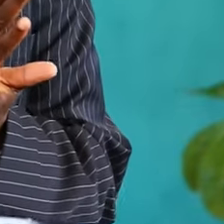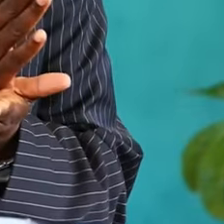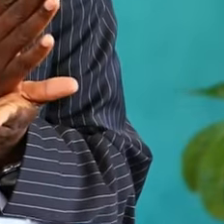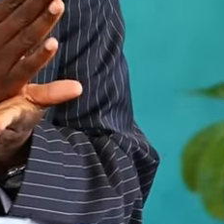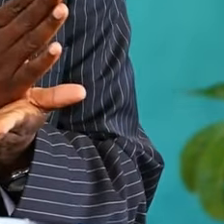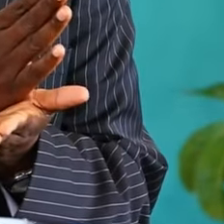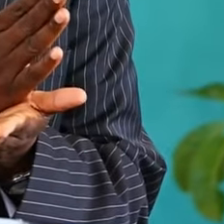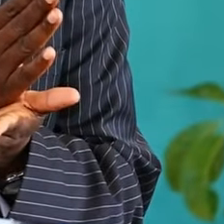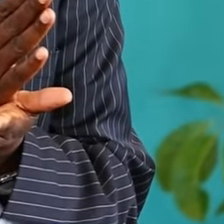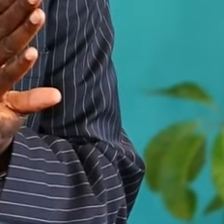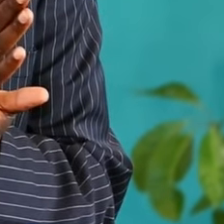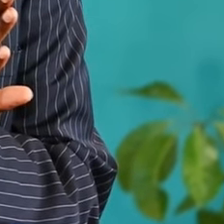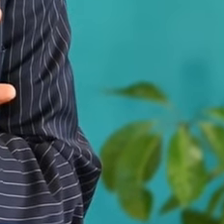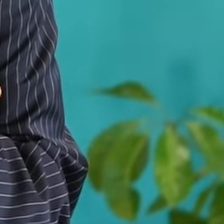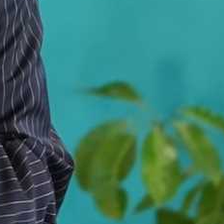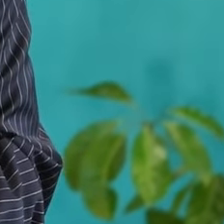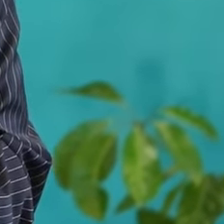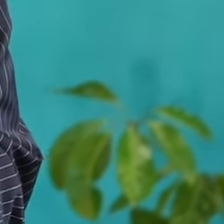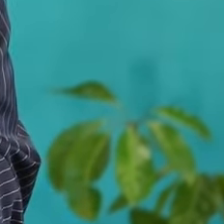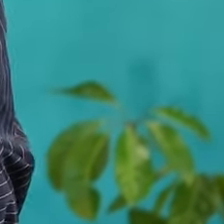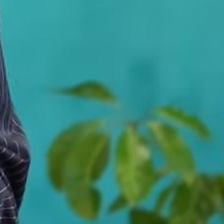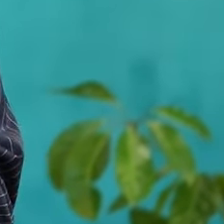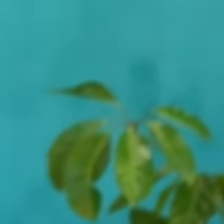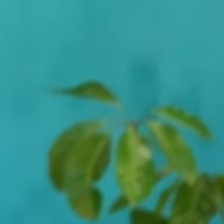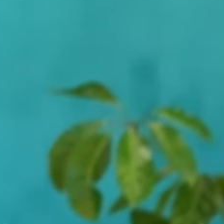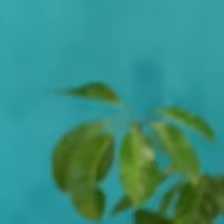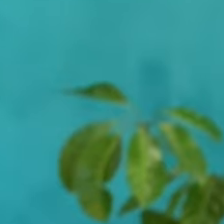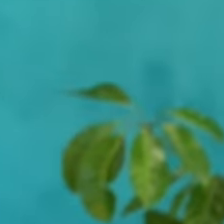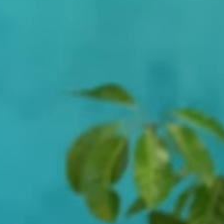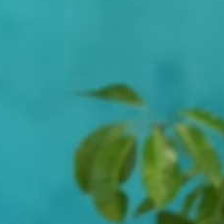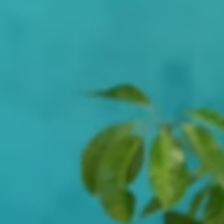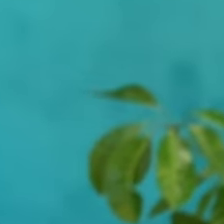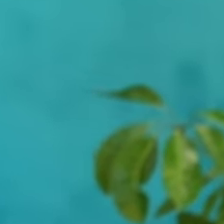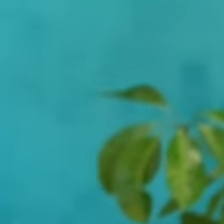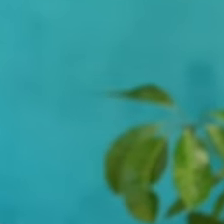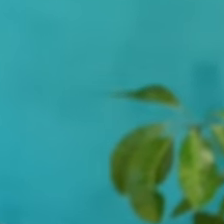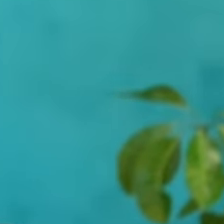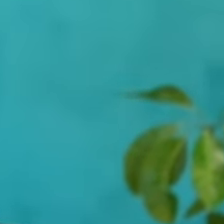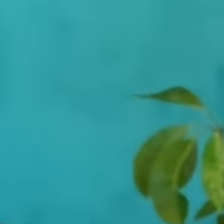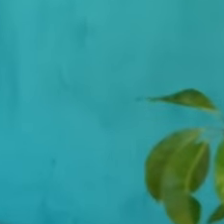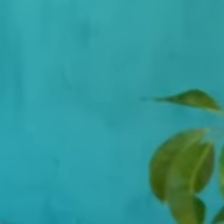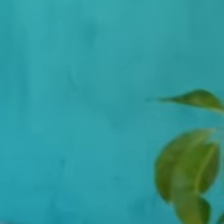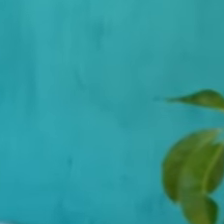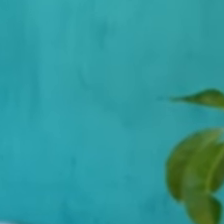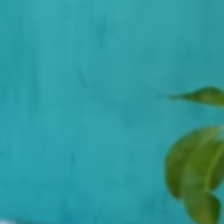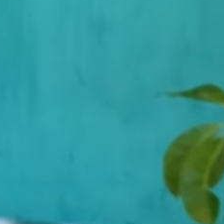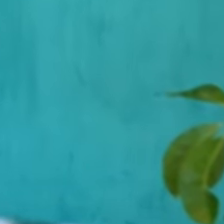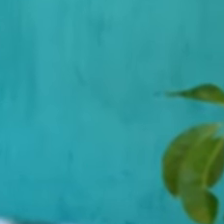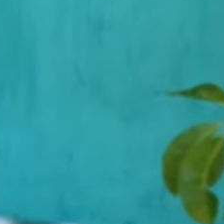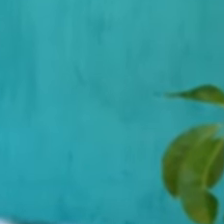passed before the Lord Jesus Christ. And Jesus bent down and began to